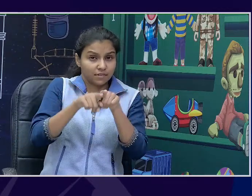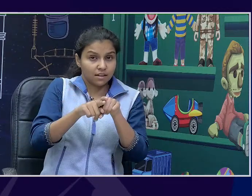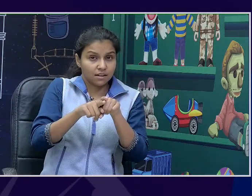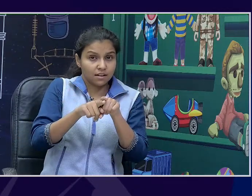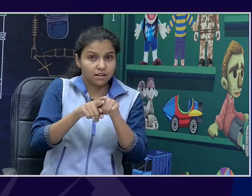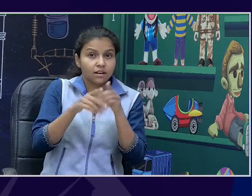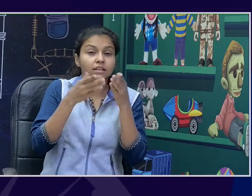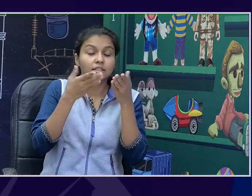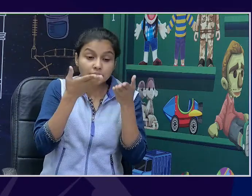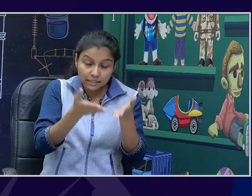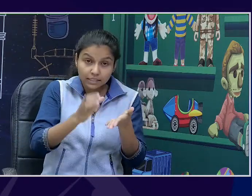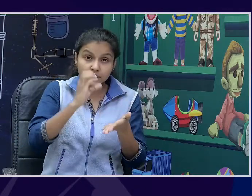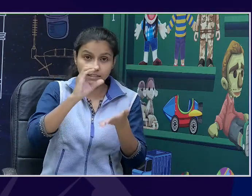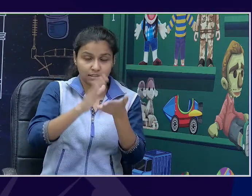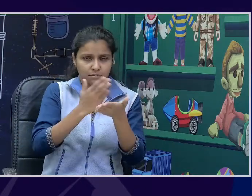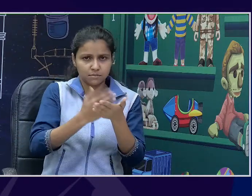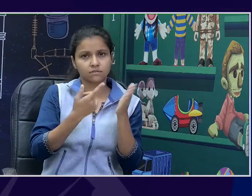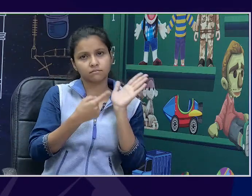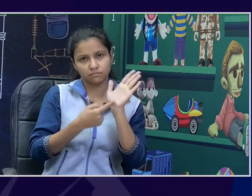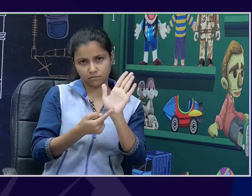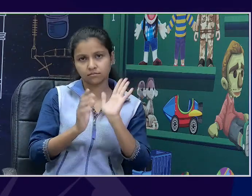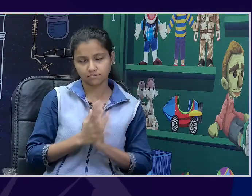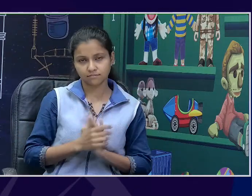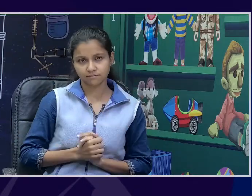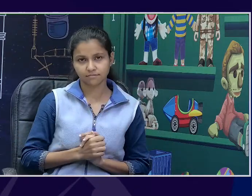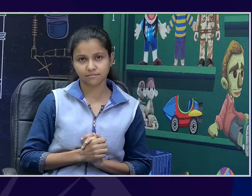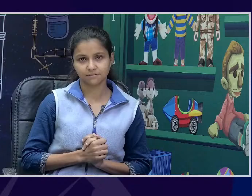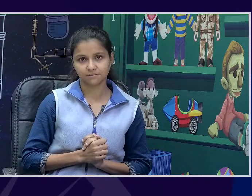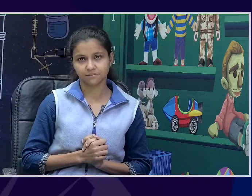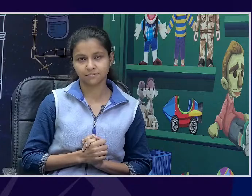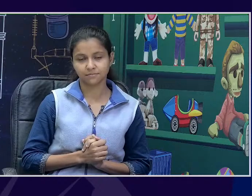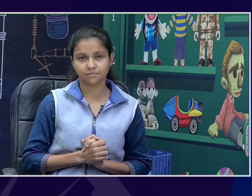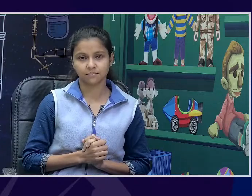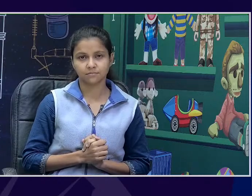what this chapter talks about. Okay.